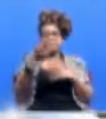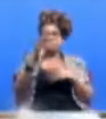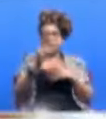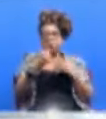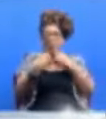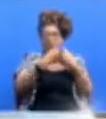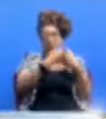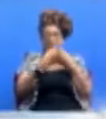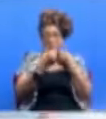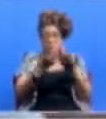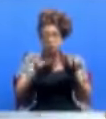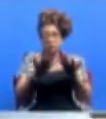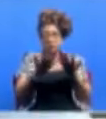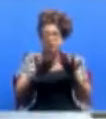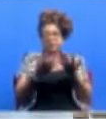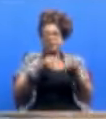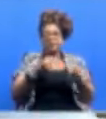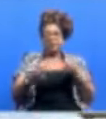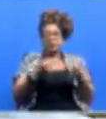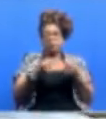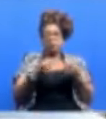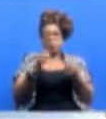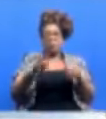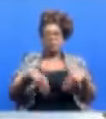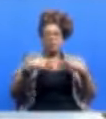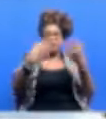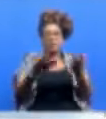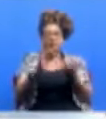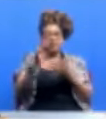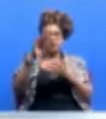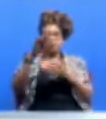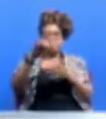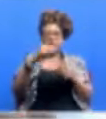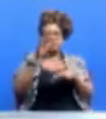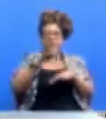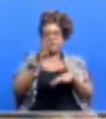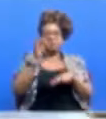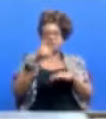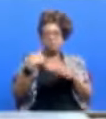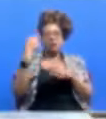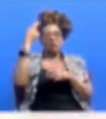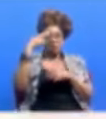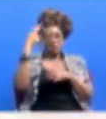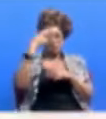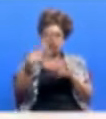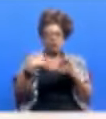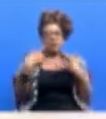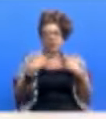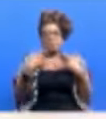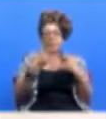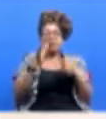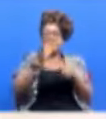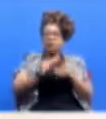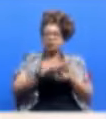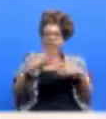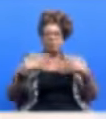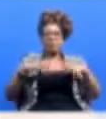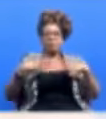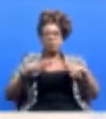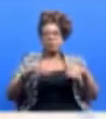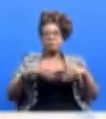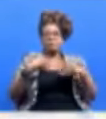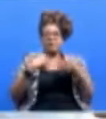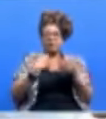changamoto ni kwamba charcoal ina emit hizo fumes na ina affect. So I realized that there is a gap and a lot of people are being on our